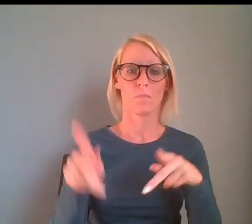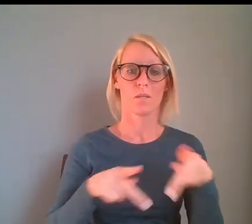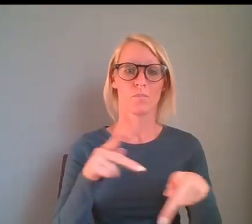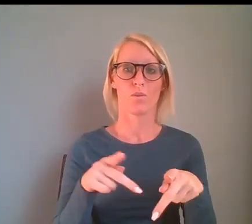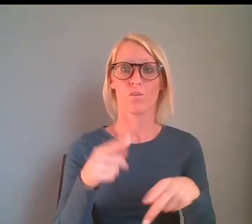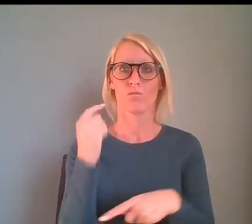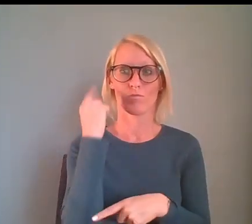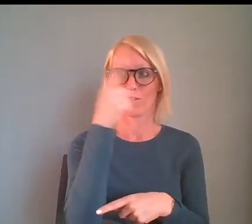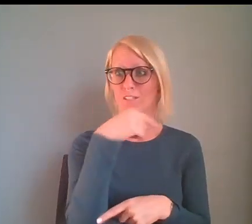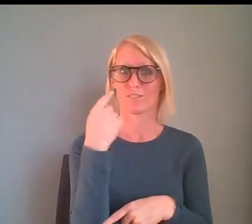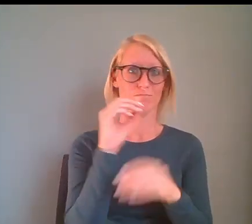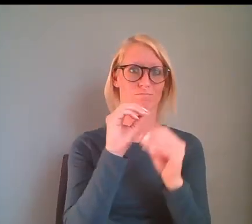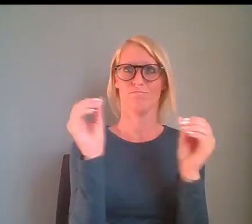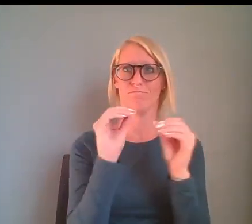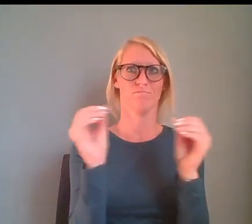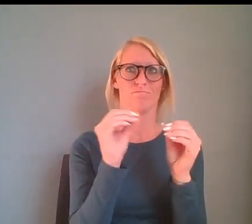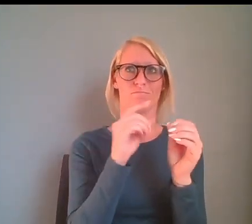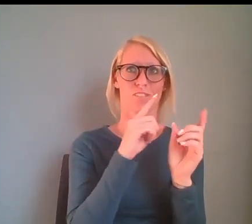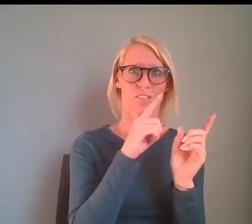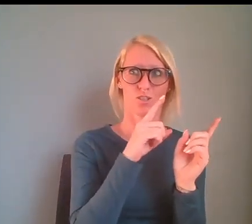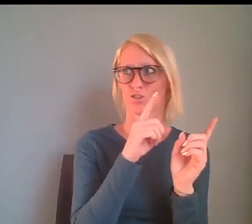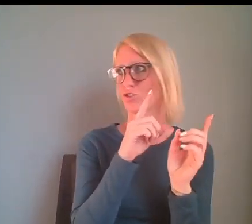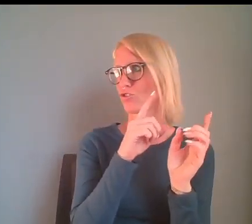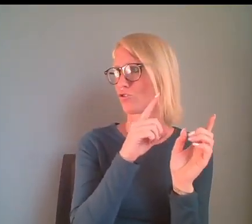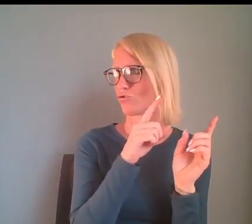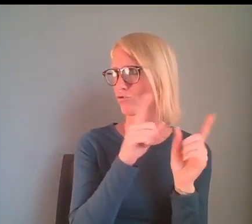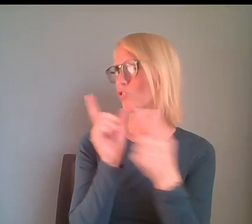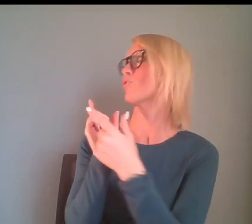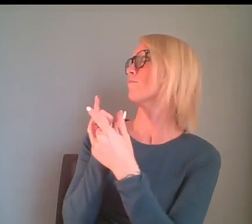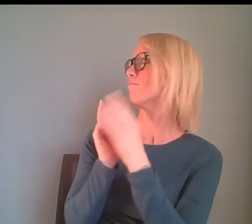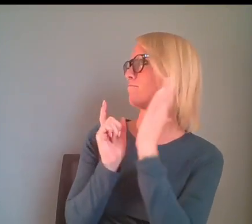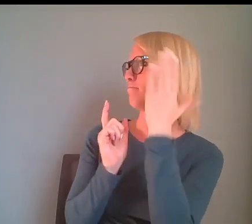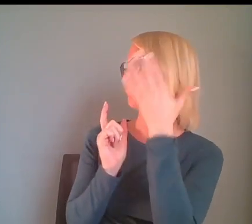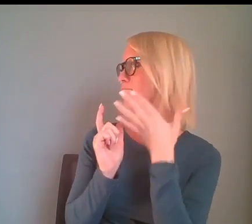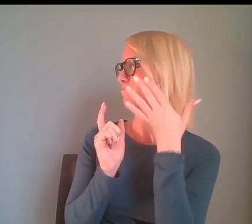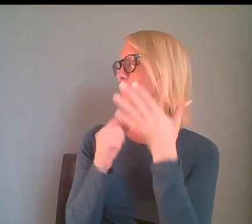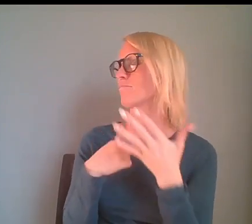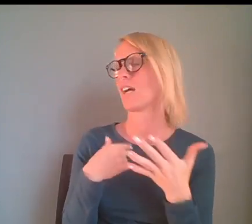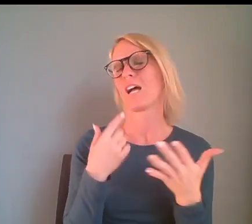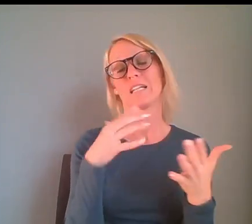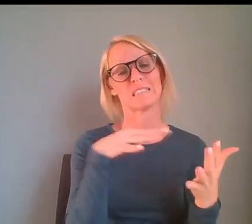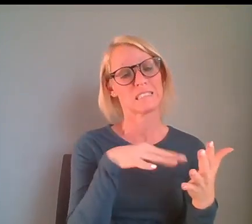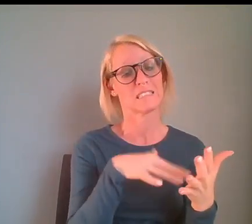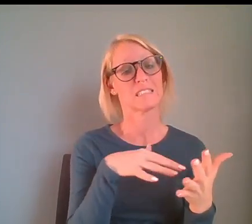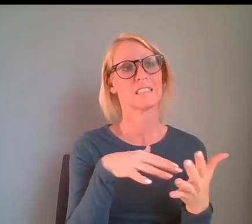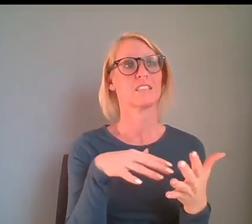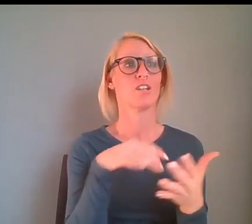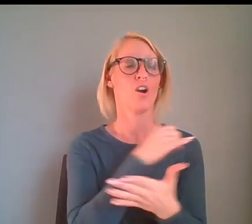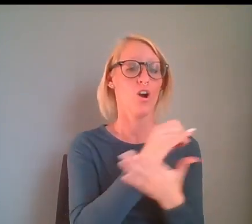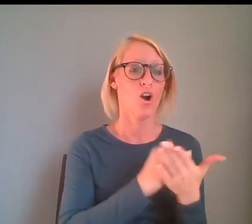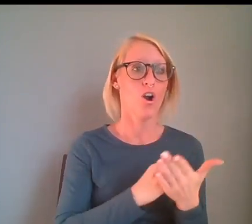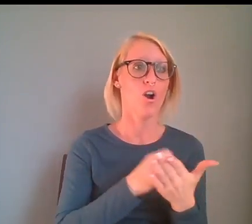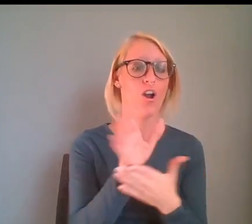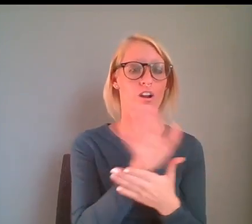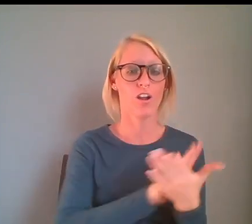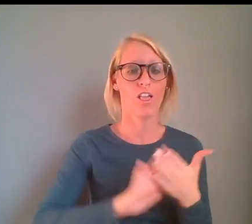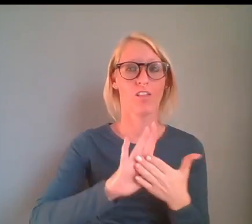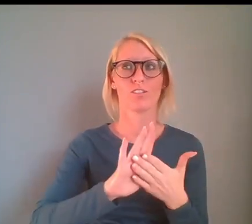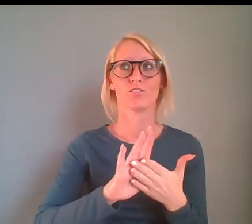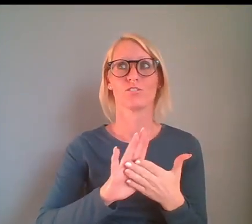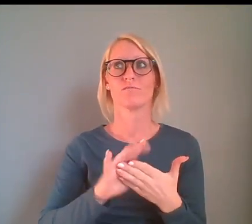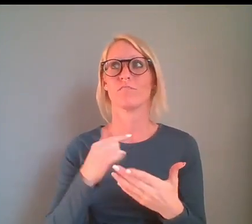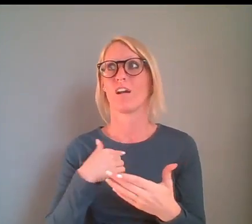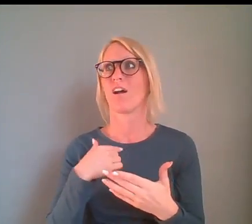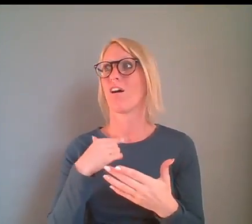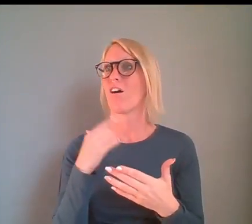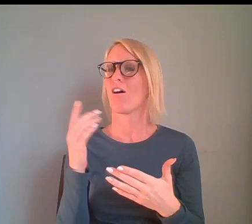always their faces were turned off to the side. I did study art in college, and really I went